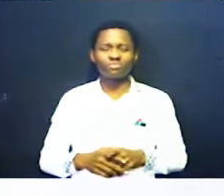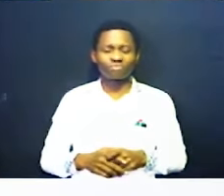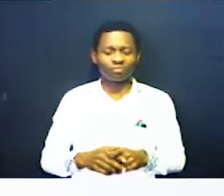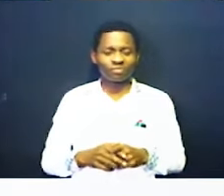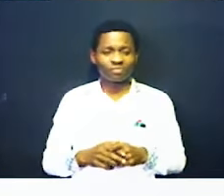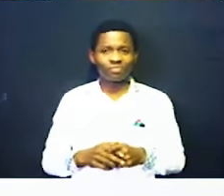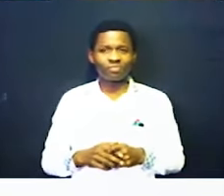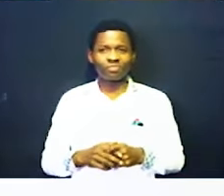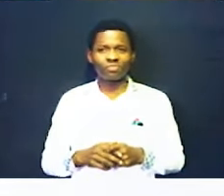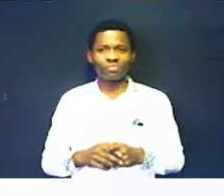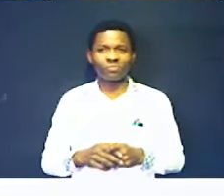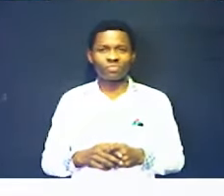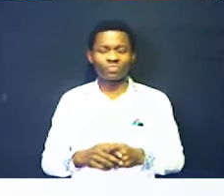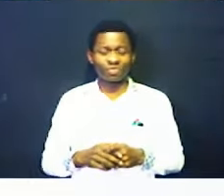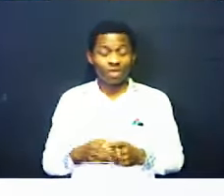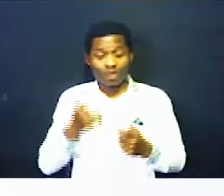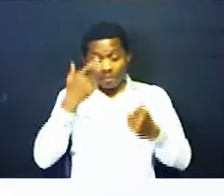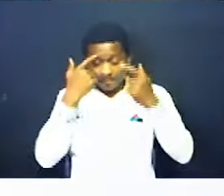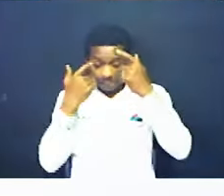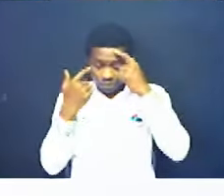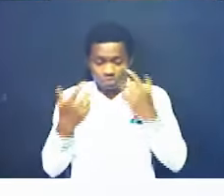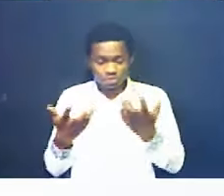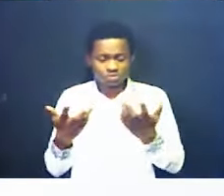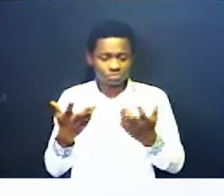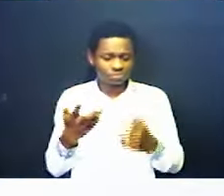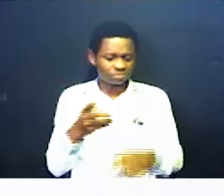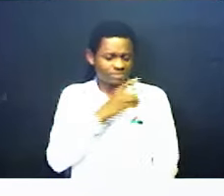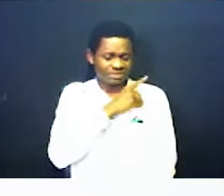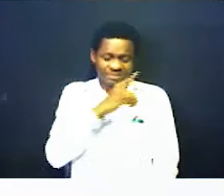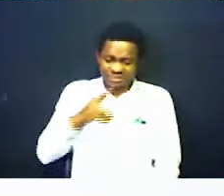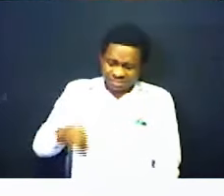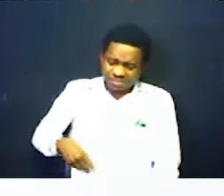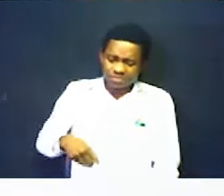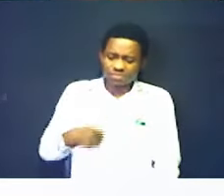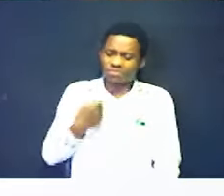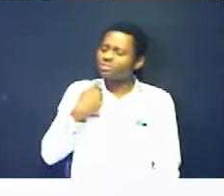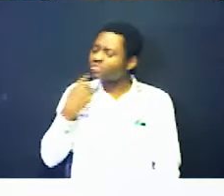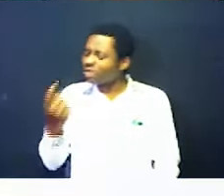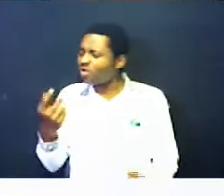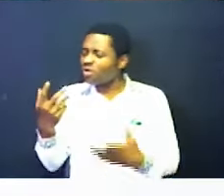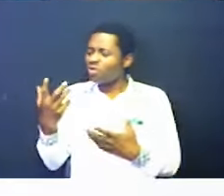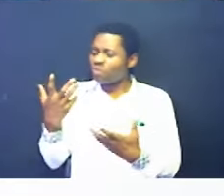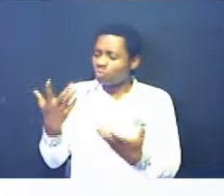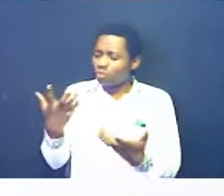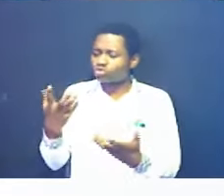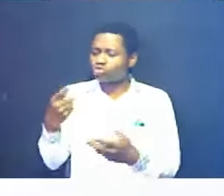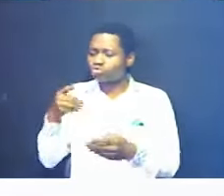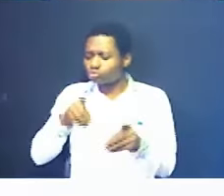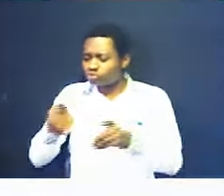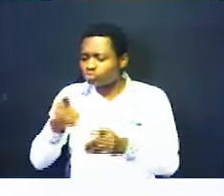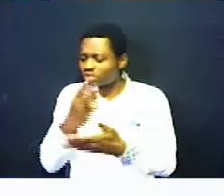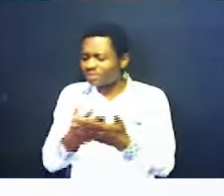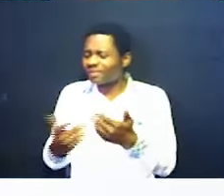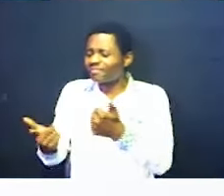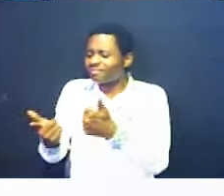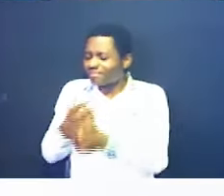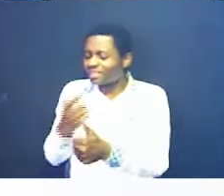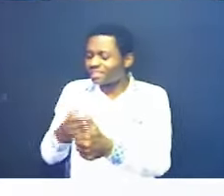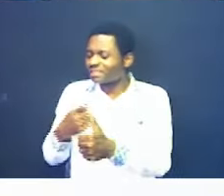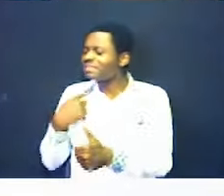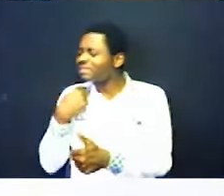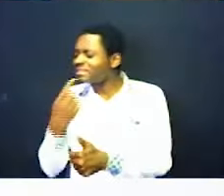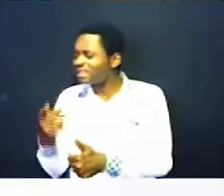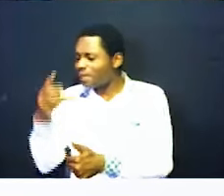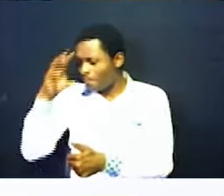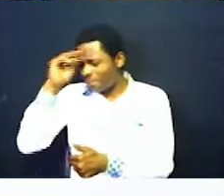talk about what he wants to do for the Lord. He was the priest and he was also a good friend, and he knew that this man does